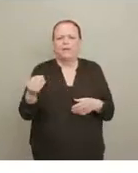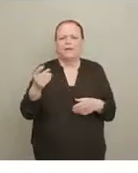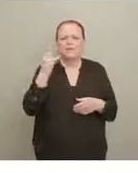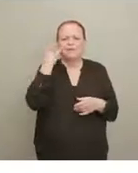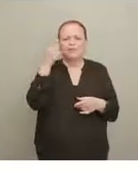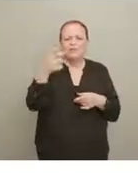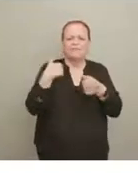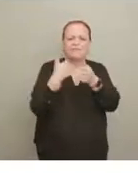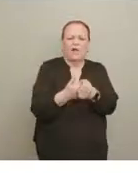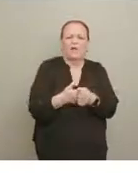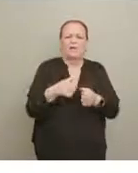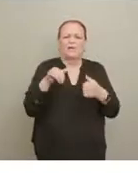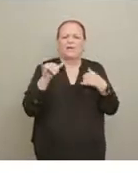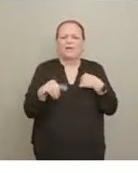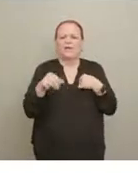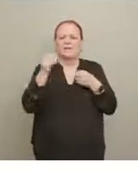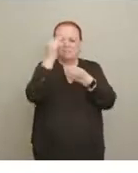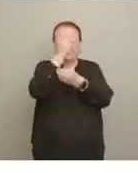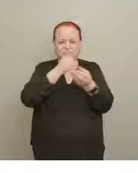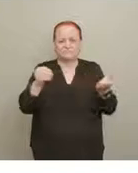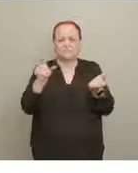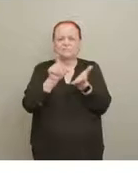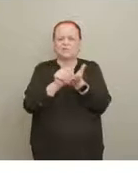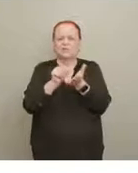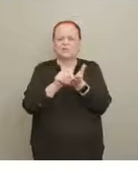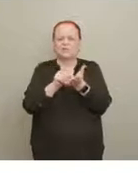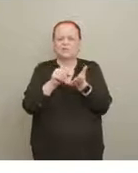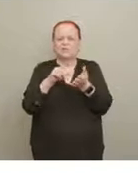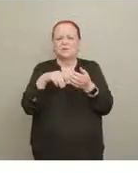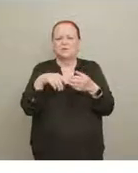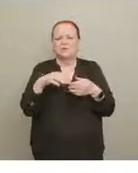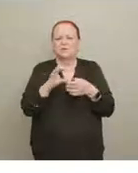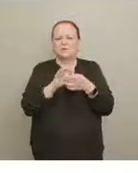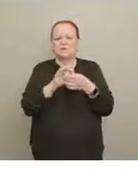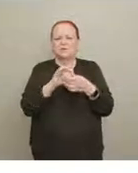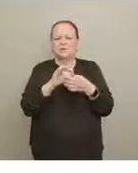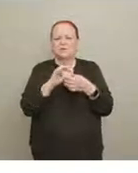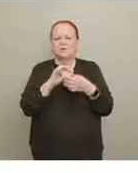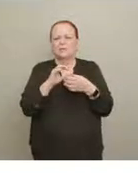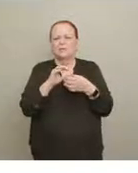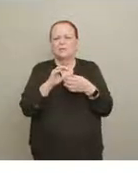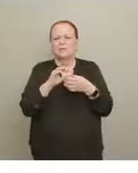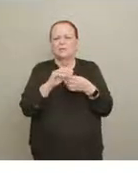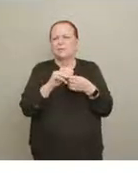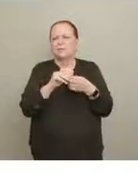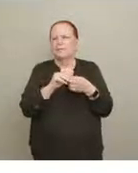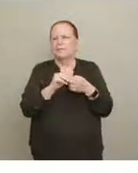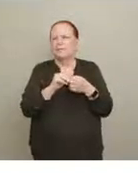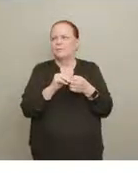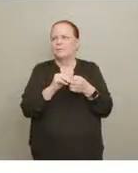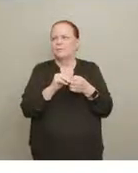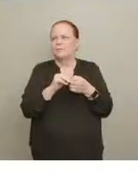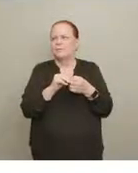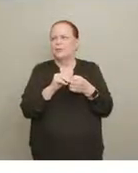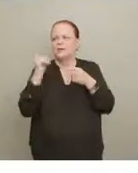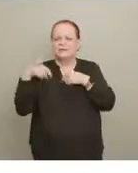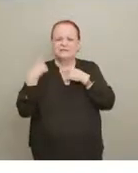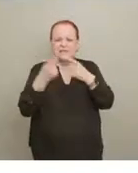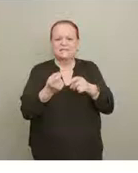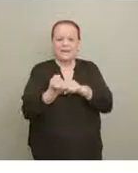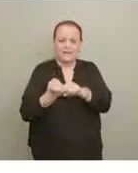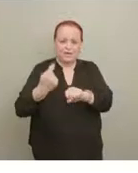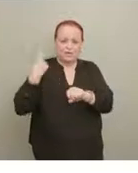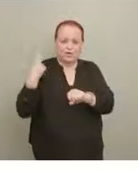our press release and press conferences and announcement, way since last year, we have